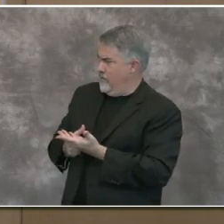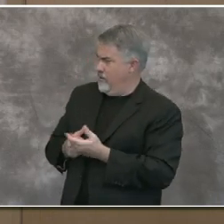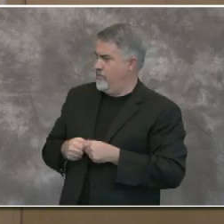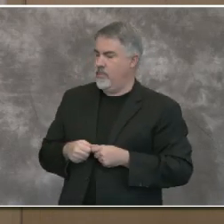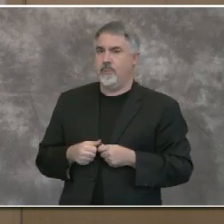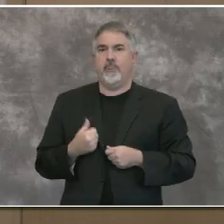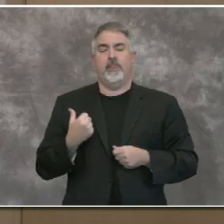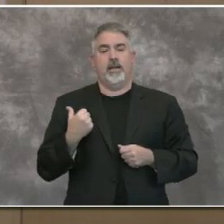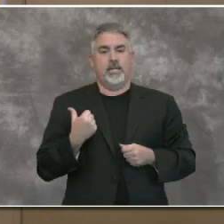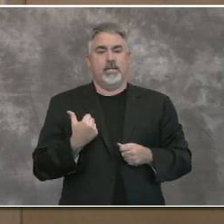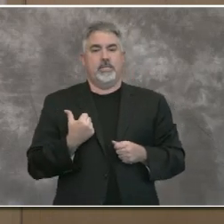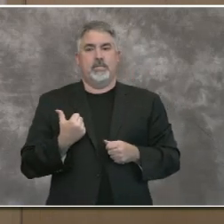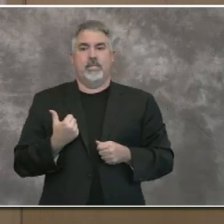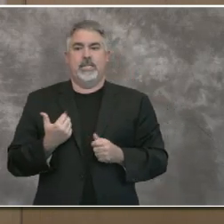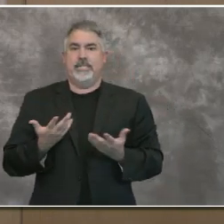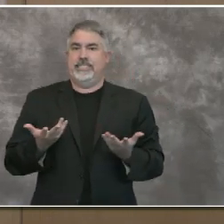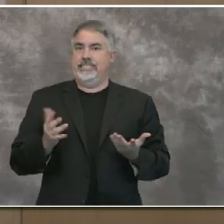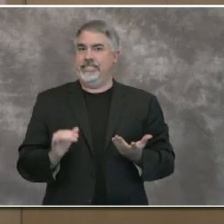be,